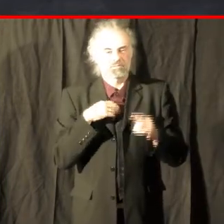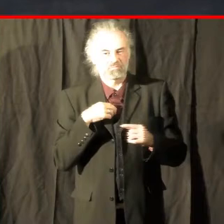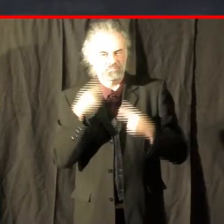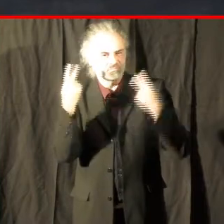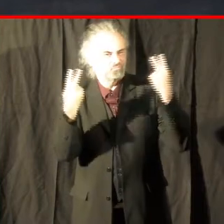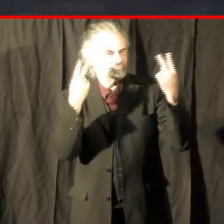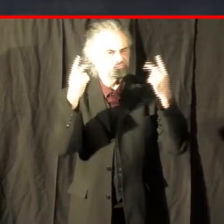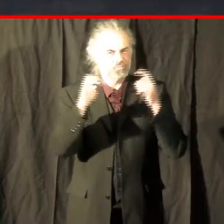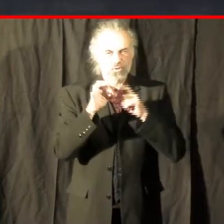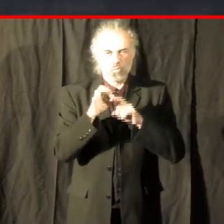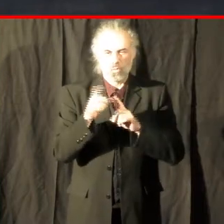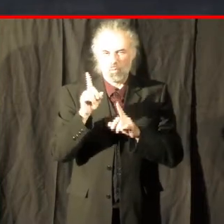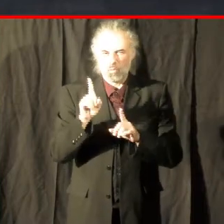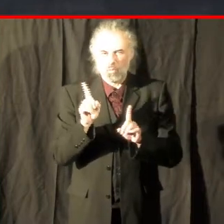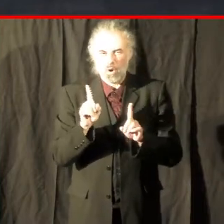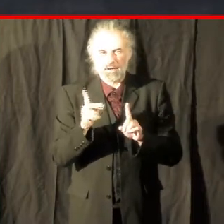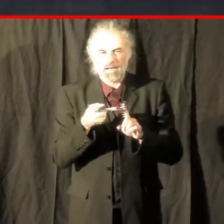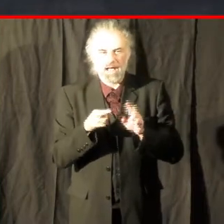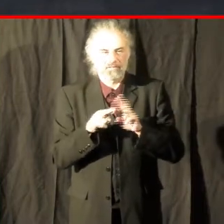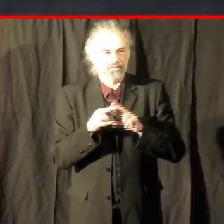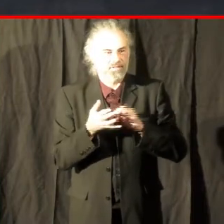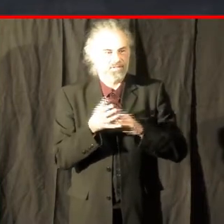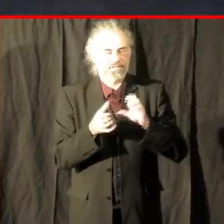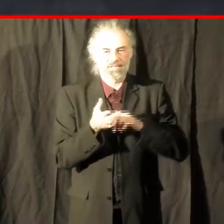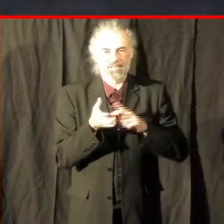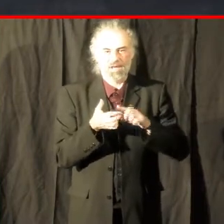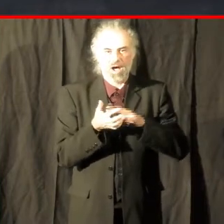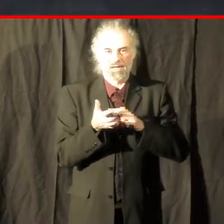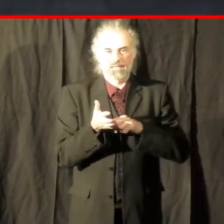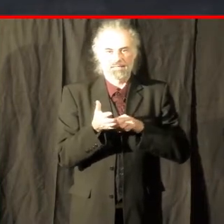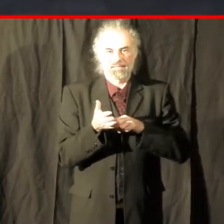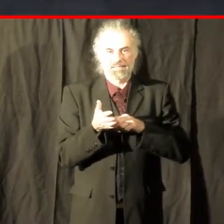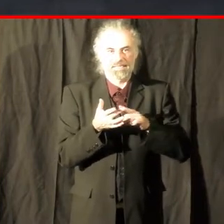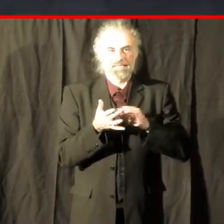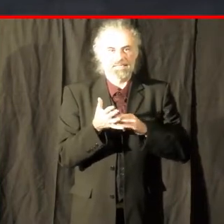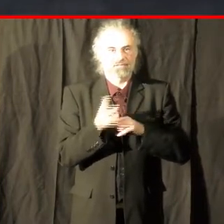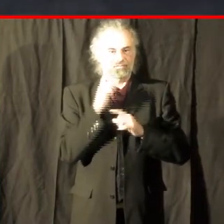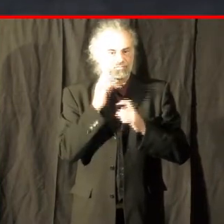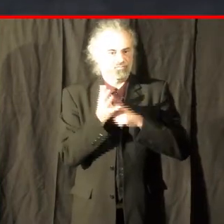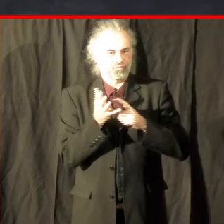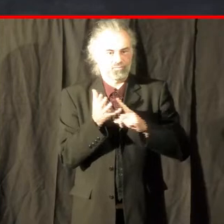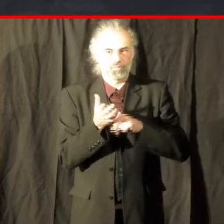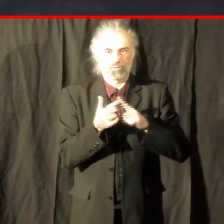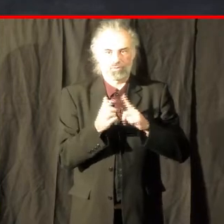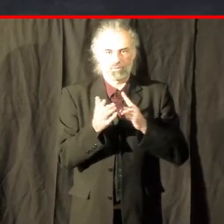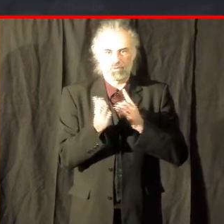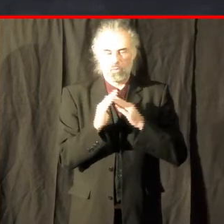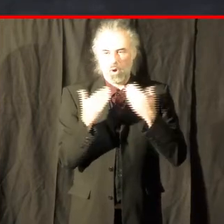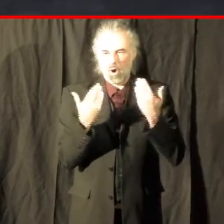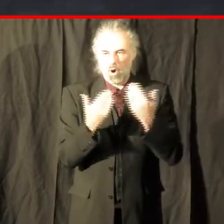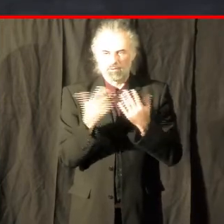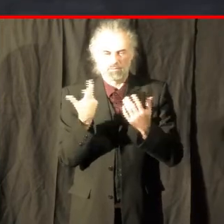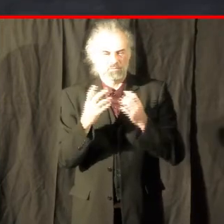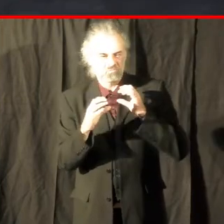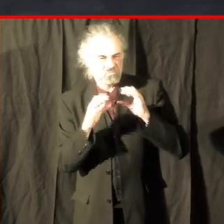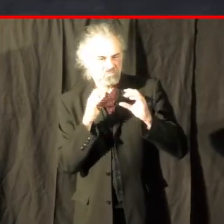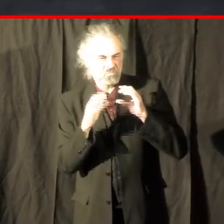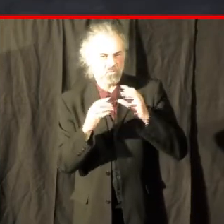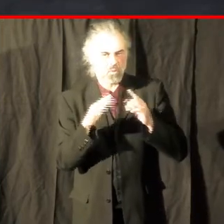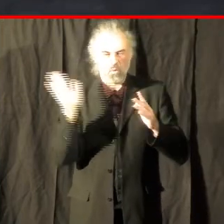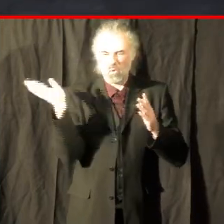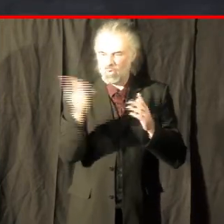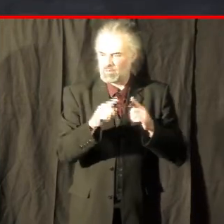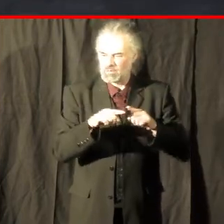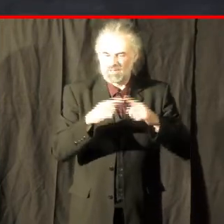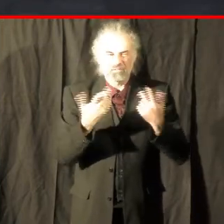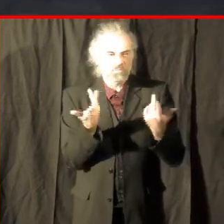what if scientists rule the world? And specifically, the challenge of communicating science that can change the course of existential threats facing our